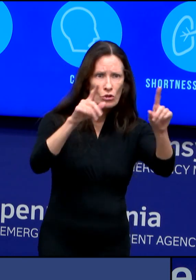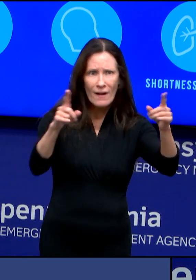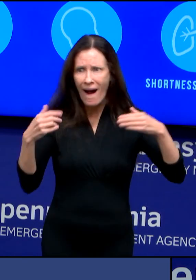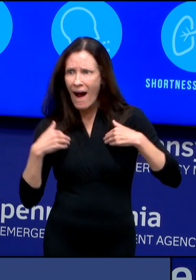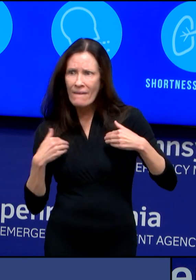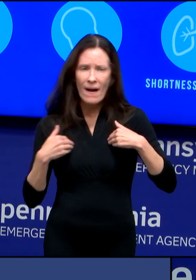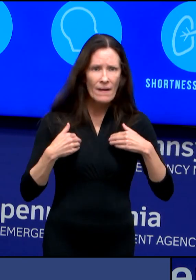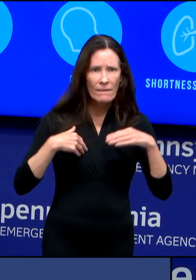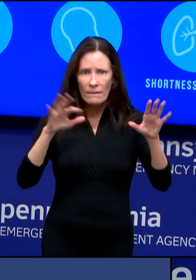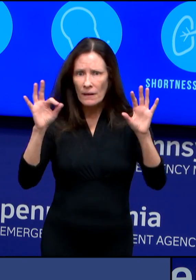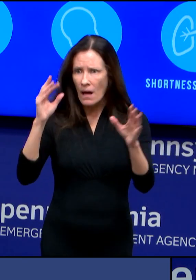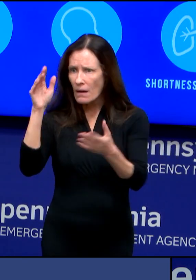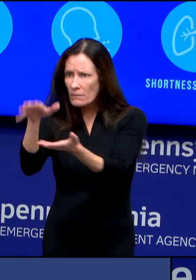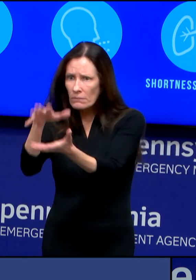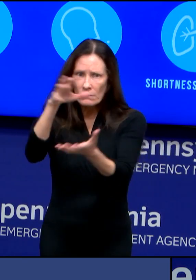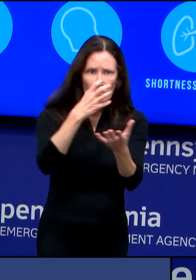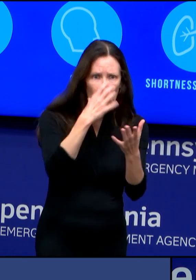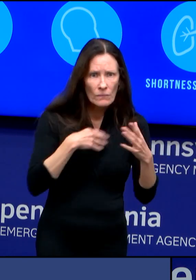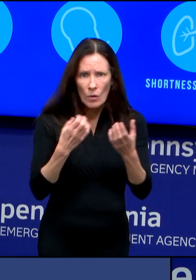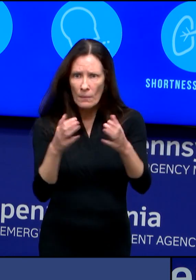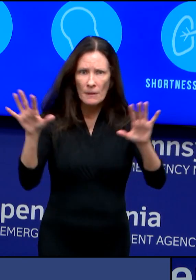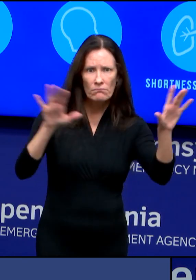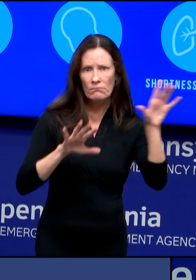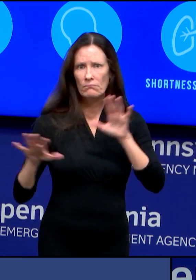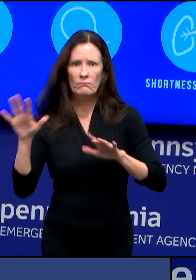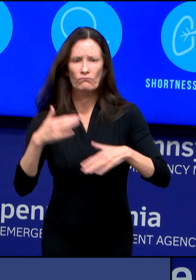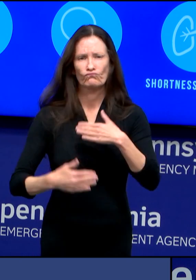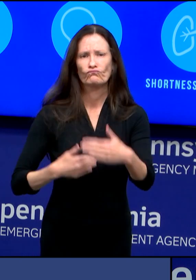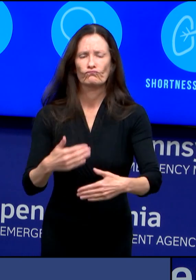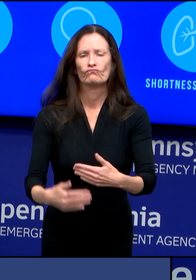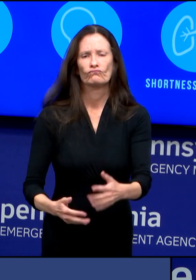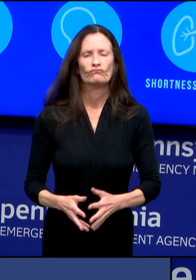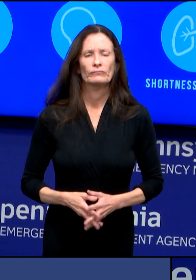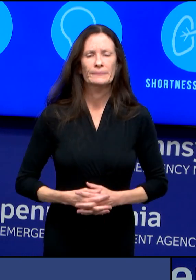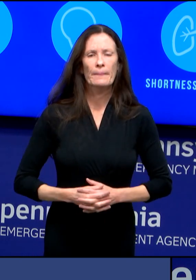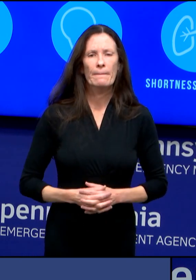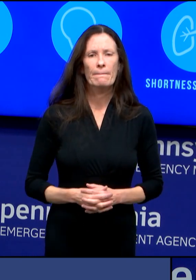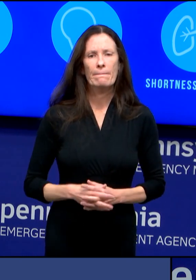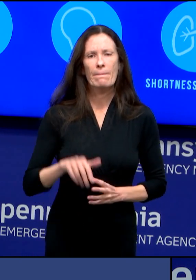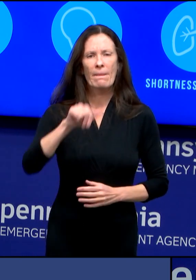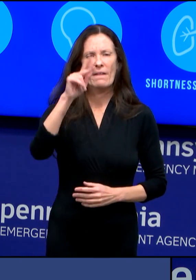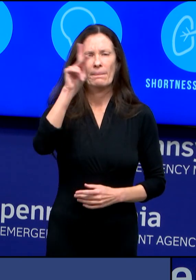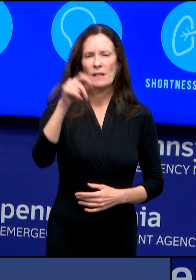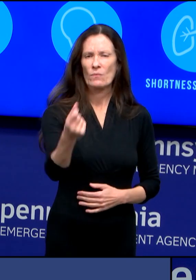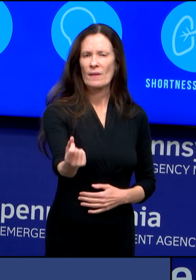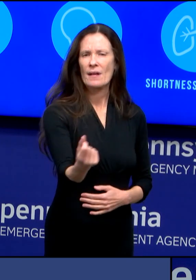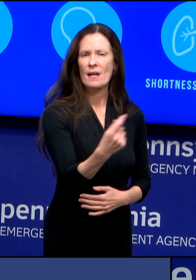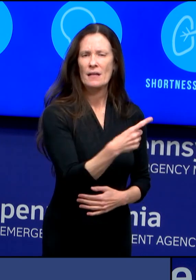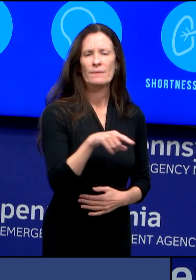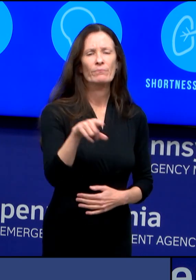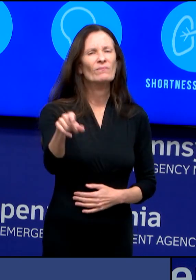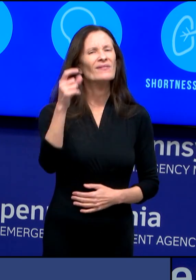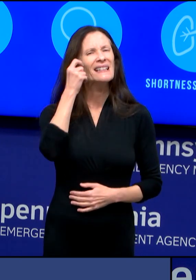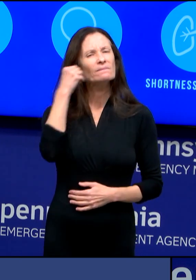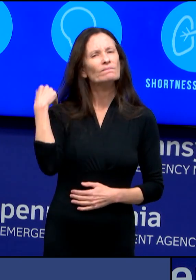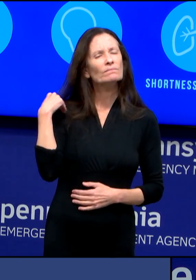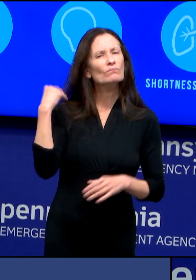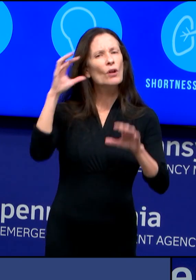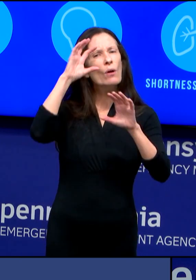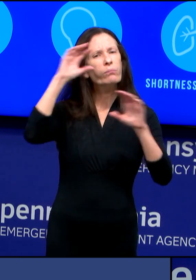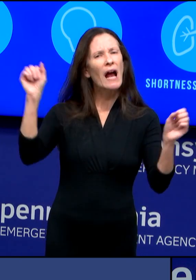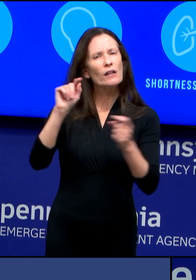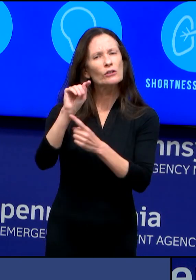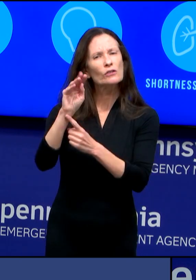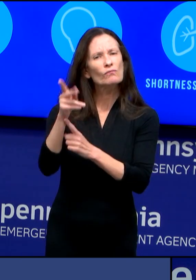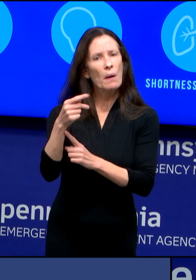drugs for the treatment of COVID-19. Do you encourage these medications to be used? Is there